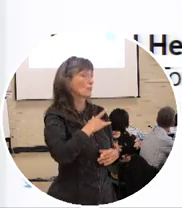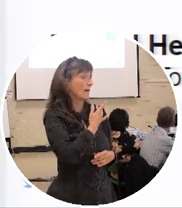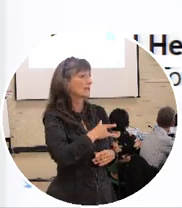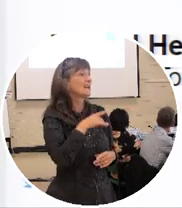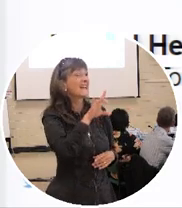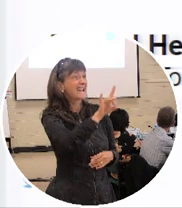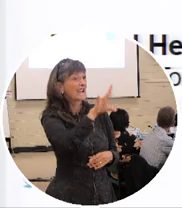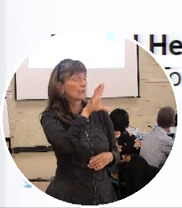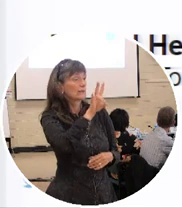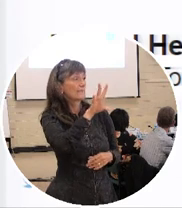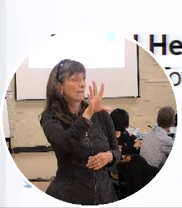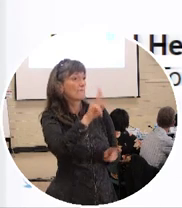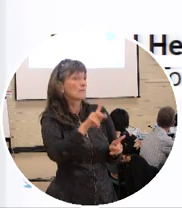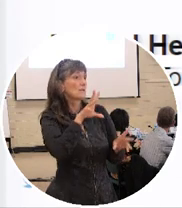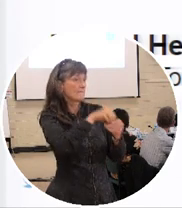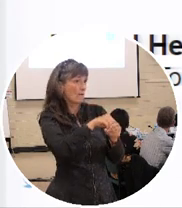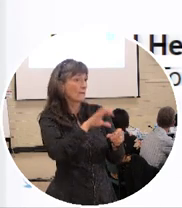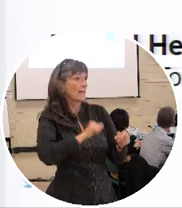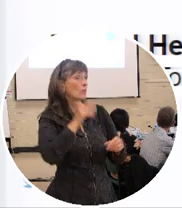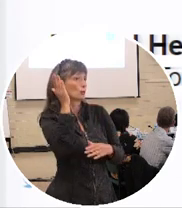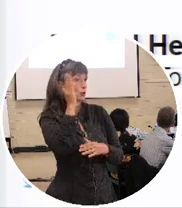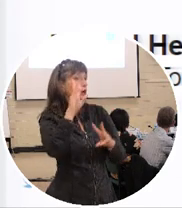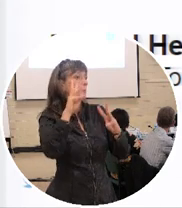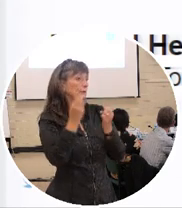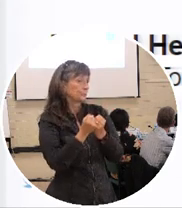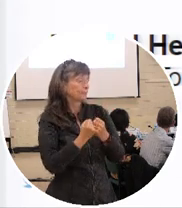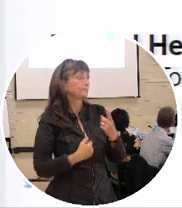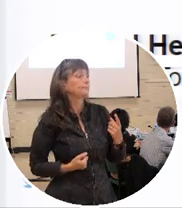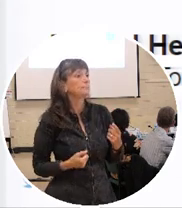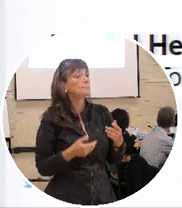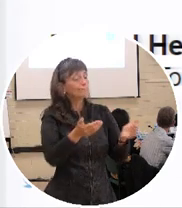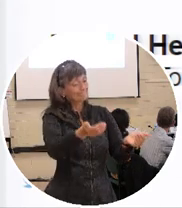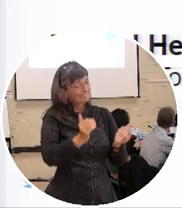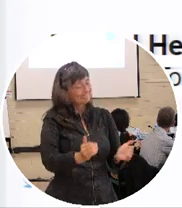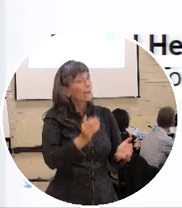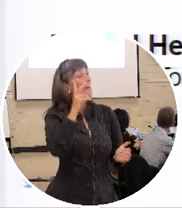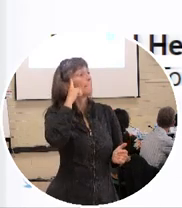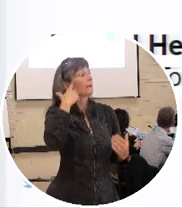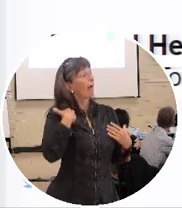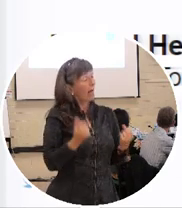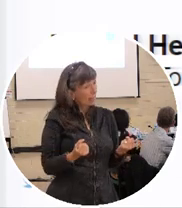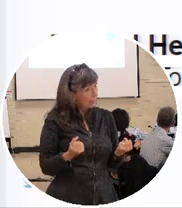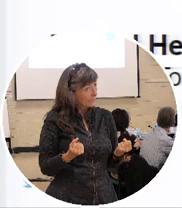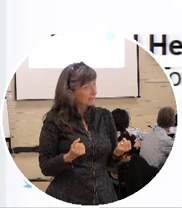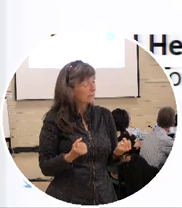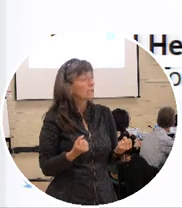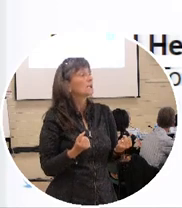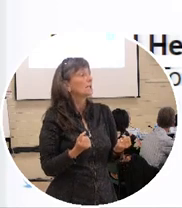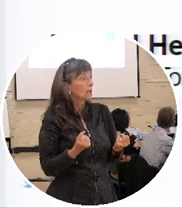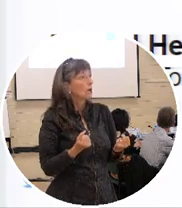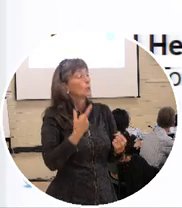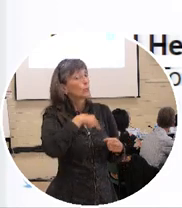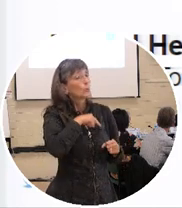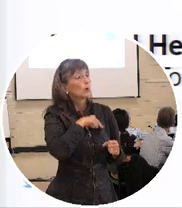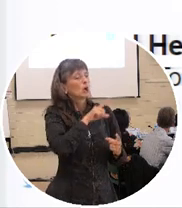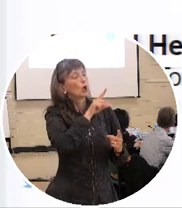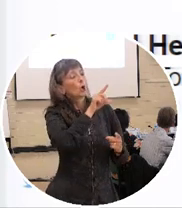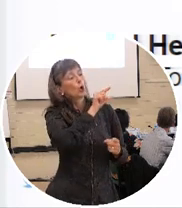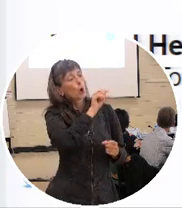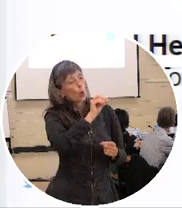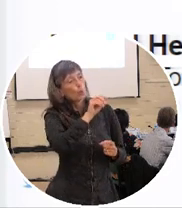875 participants. In the area of mental health and wellness, implemented the go-to teacher